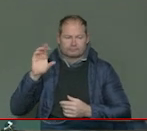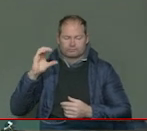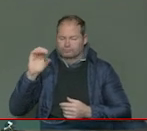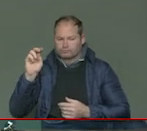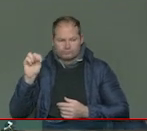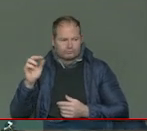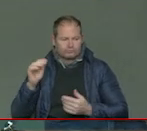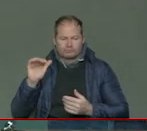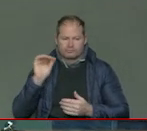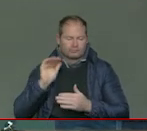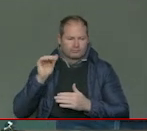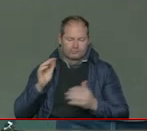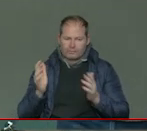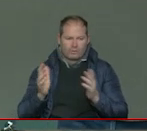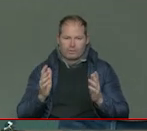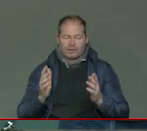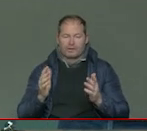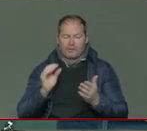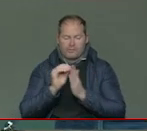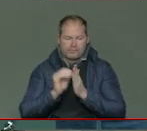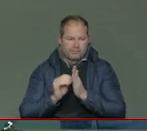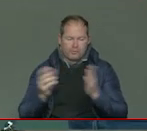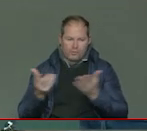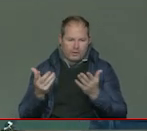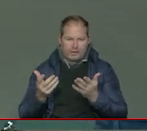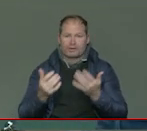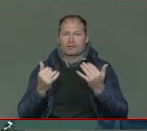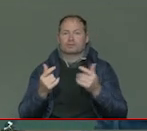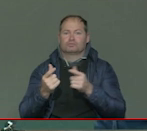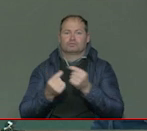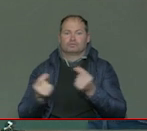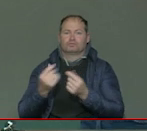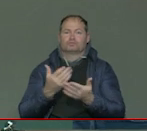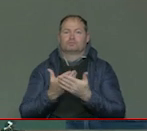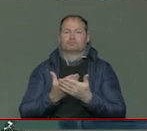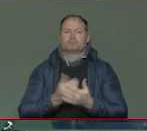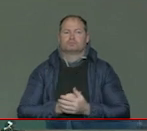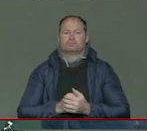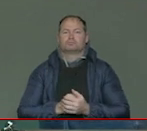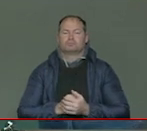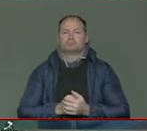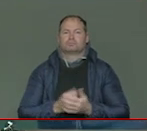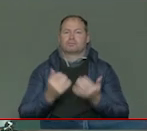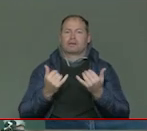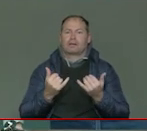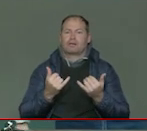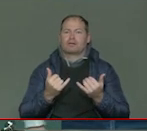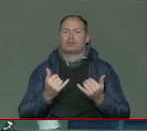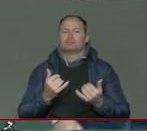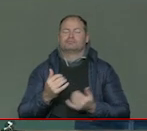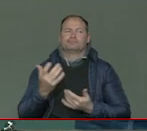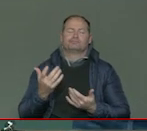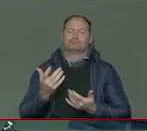I complete the transaction and I finish it off. So I don't look for all the CRJs and CPJs and then the bank recon, all